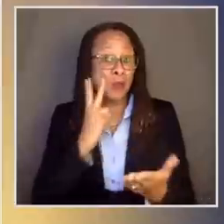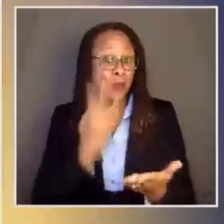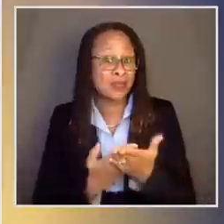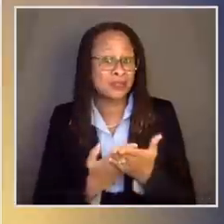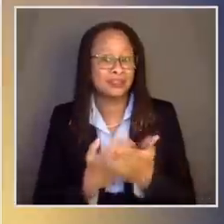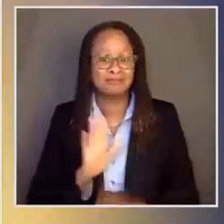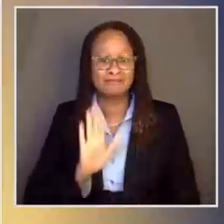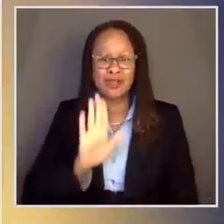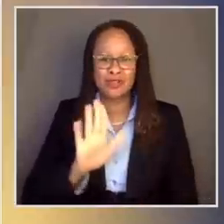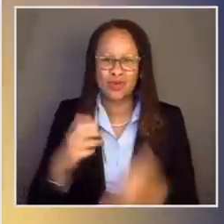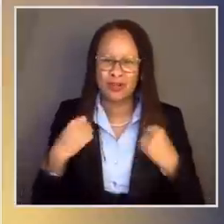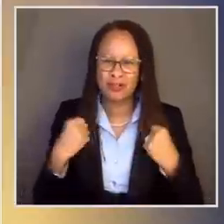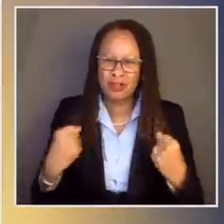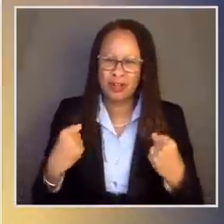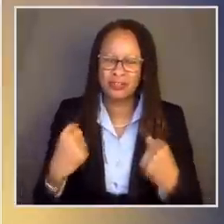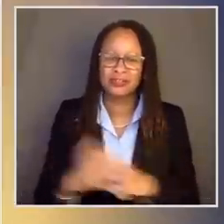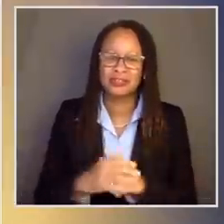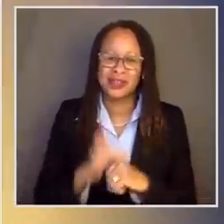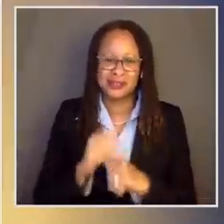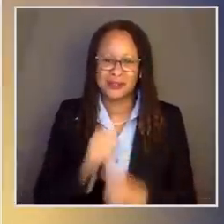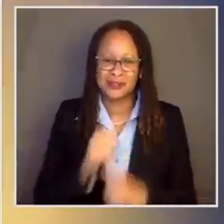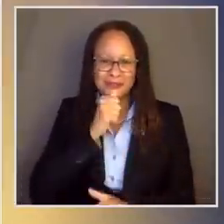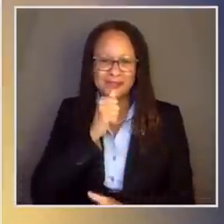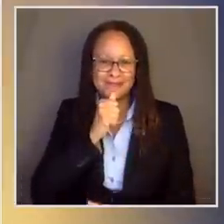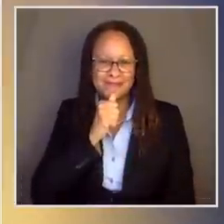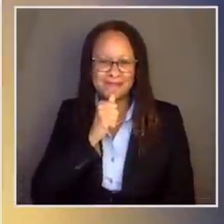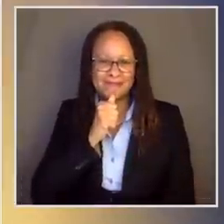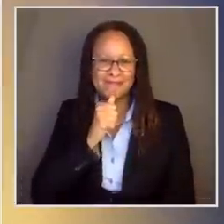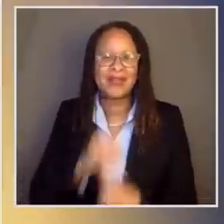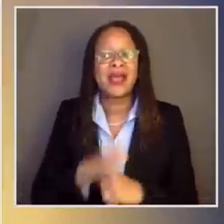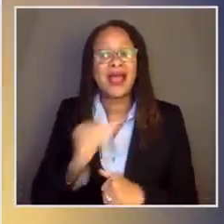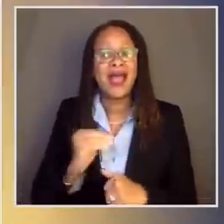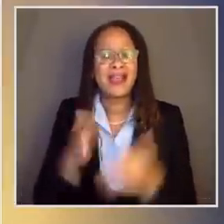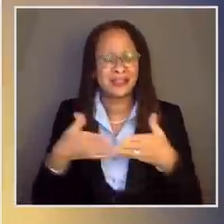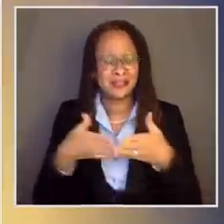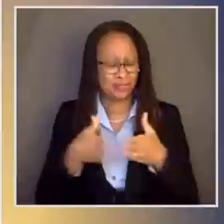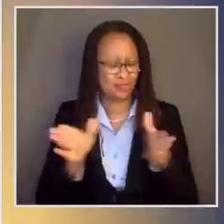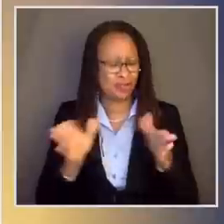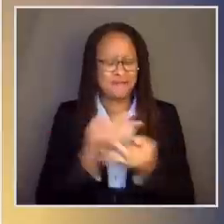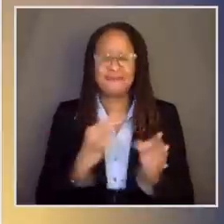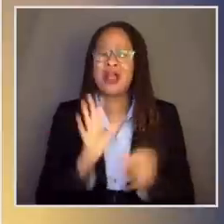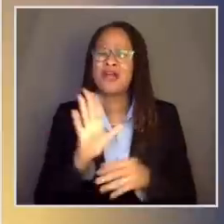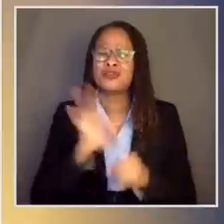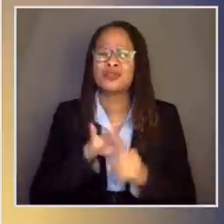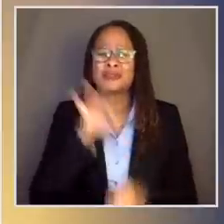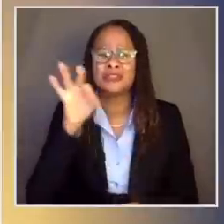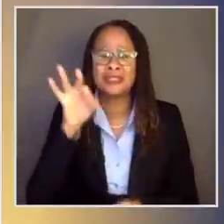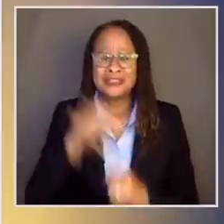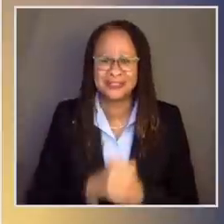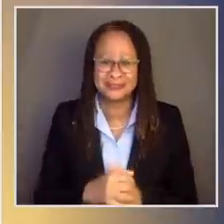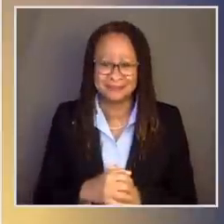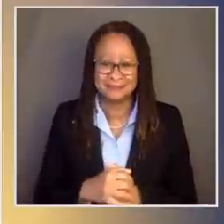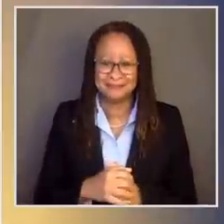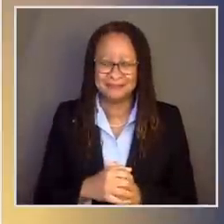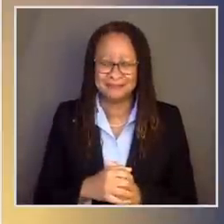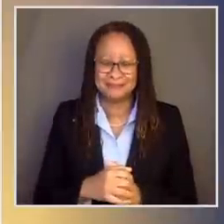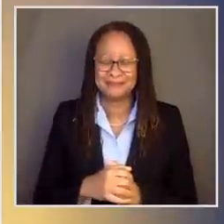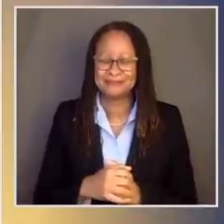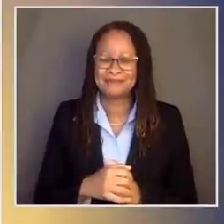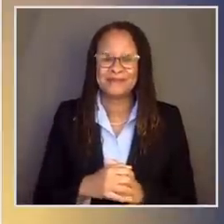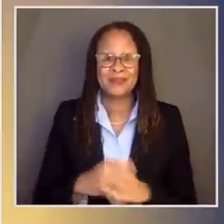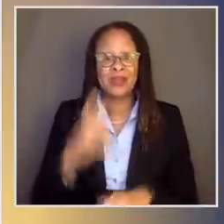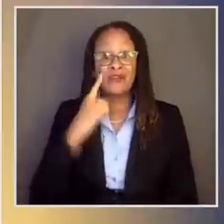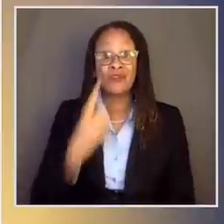courage, your resilience, and the generosity of your spirit. For